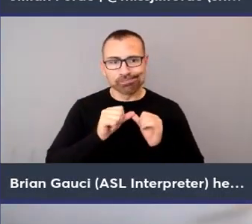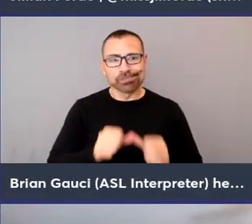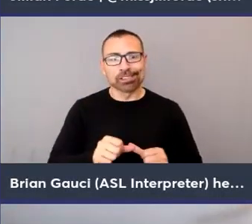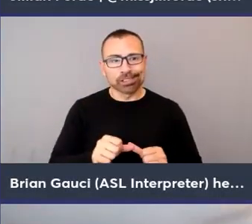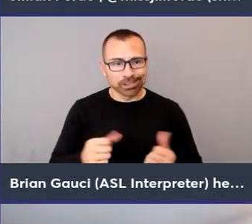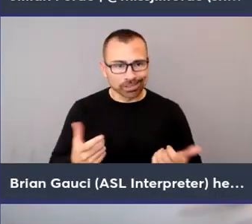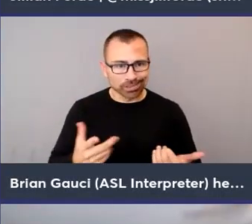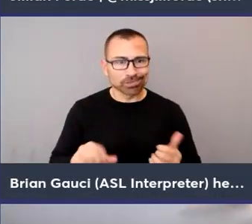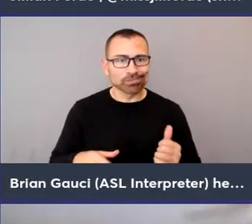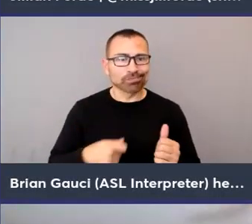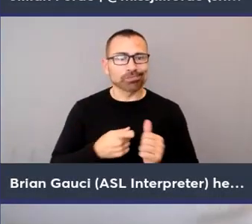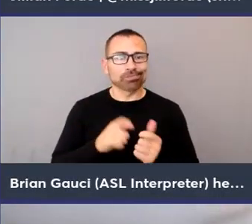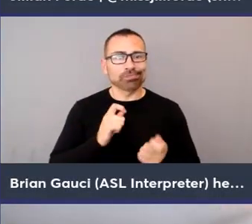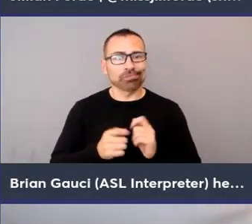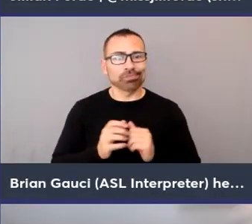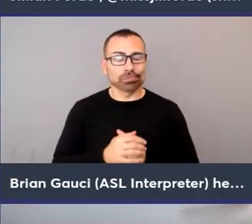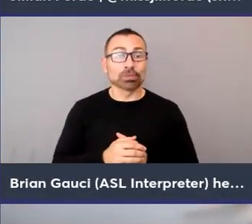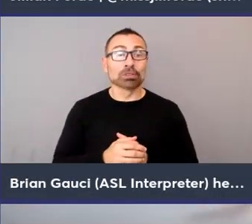of things.